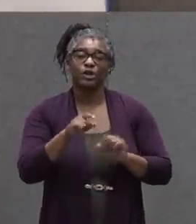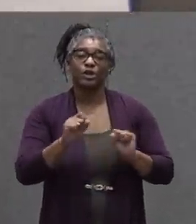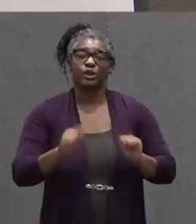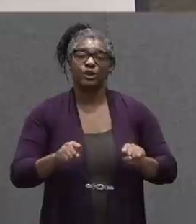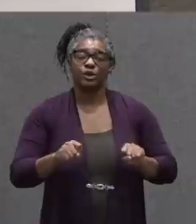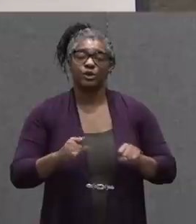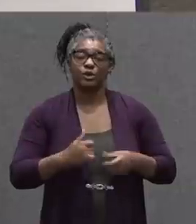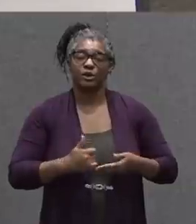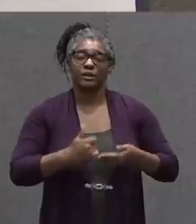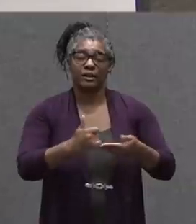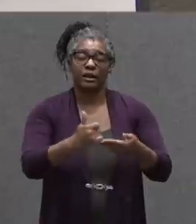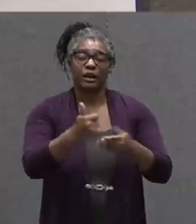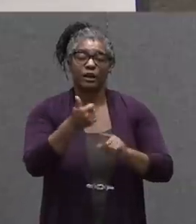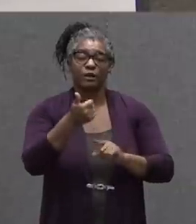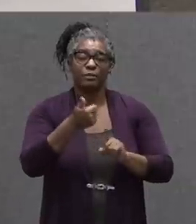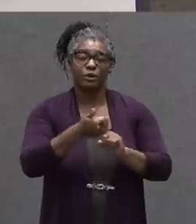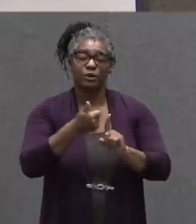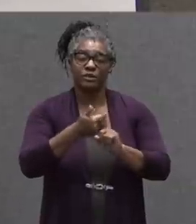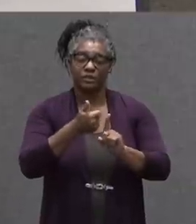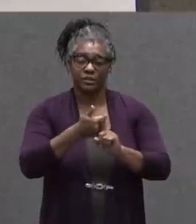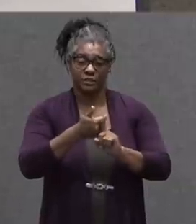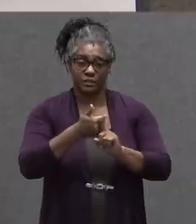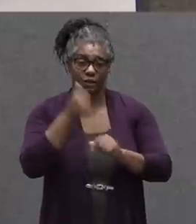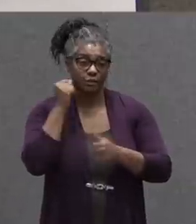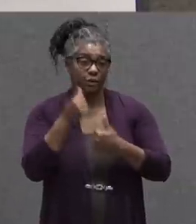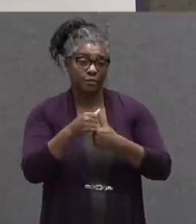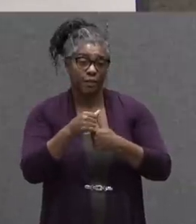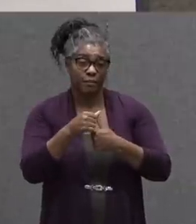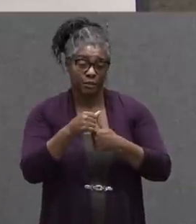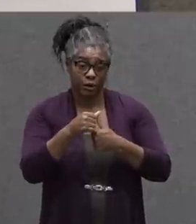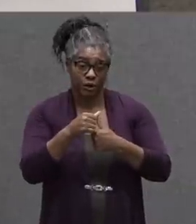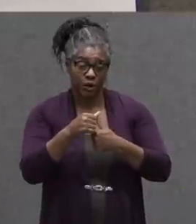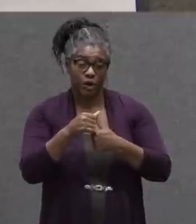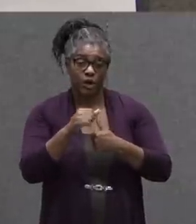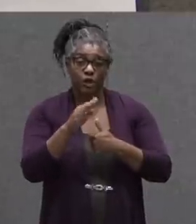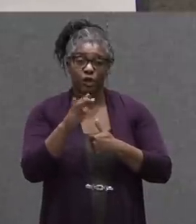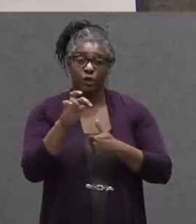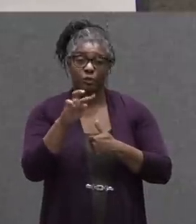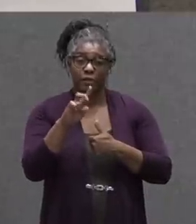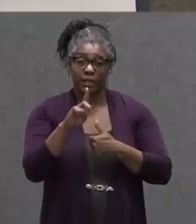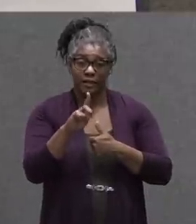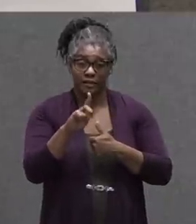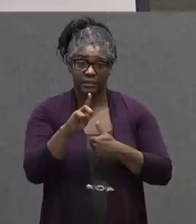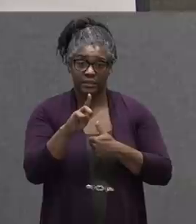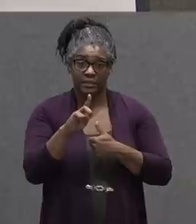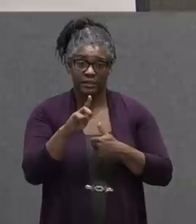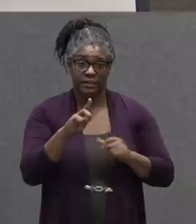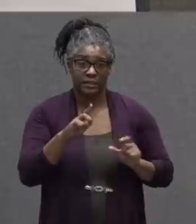sounds by just underlining each individual letter, like this.